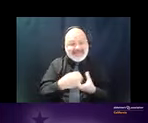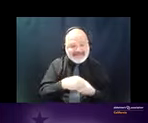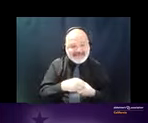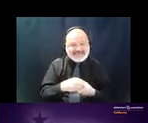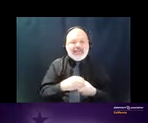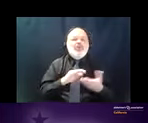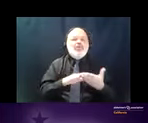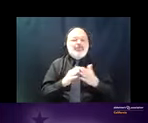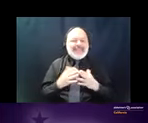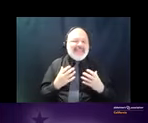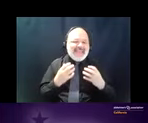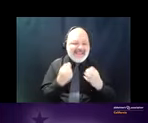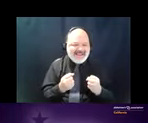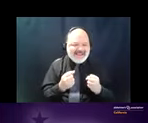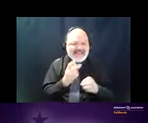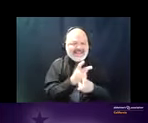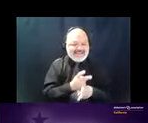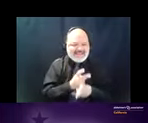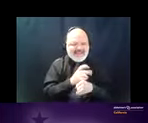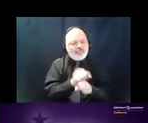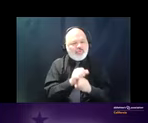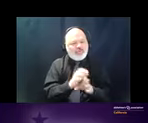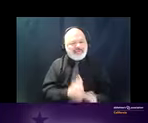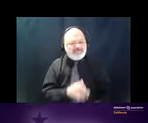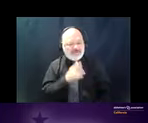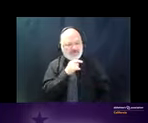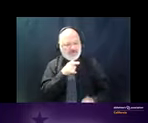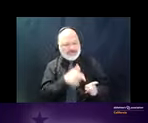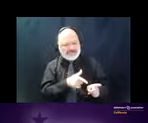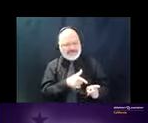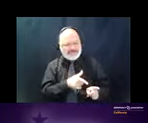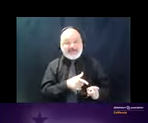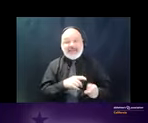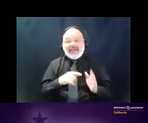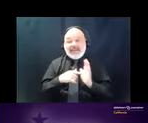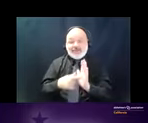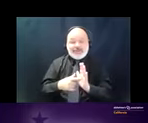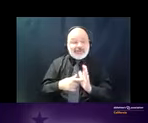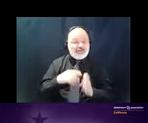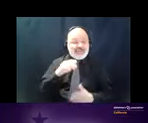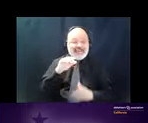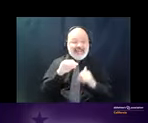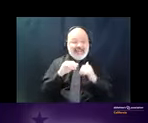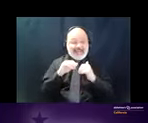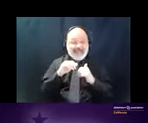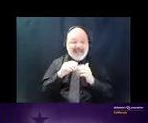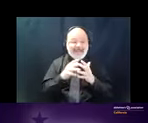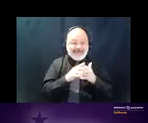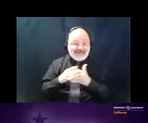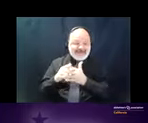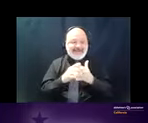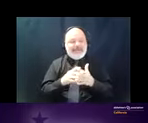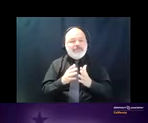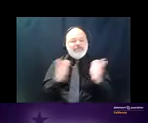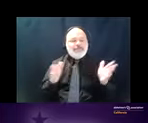workers. So who is a community health worker? The American Public Health Association defines a community